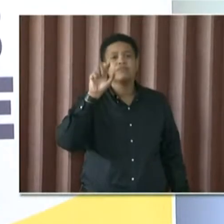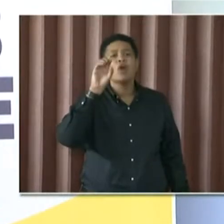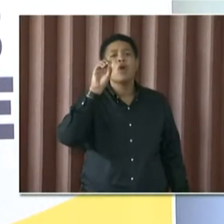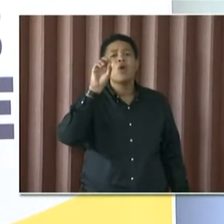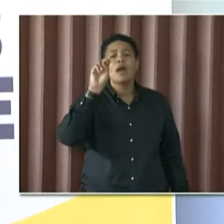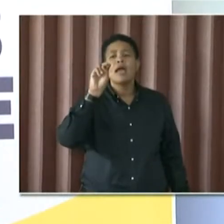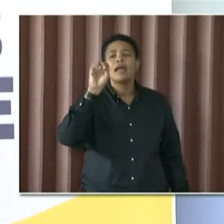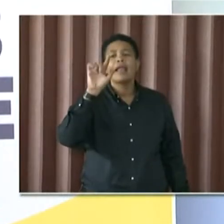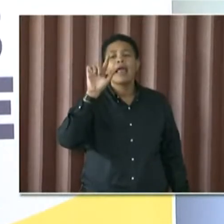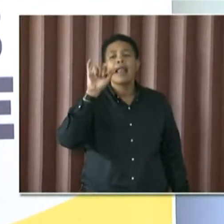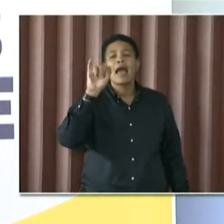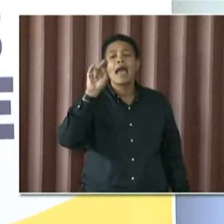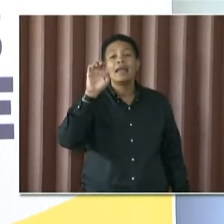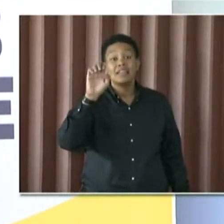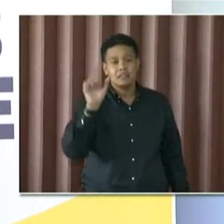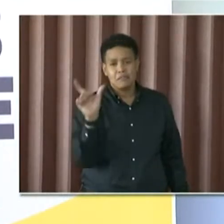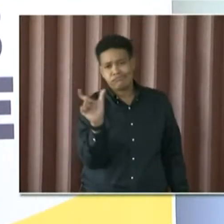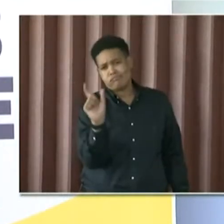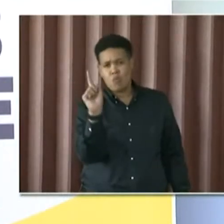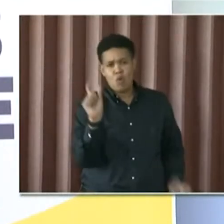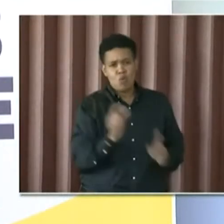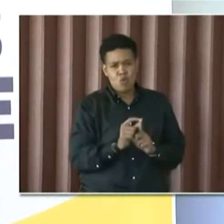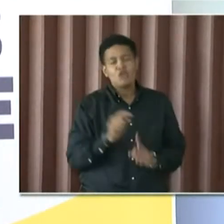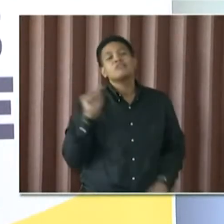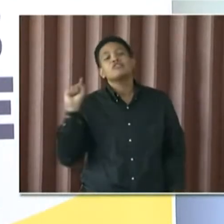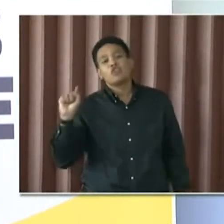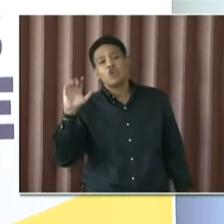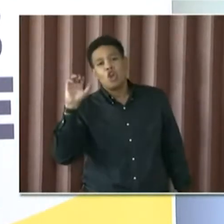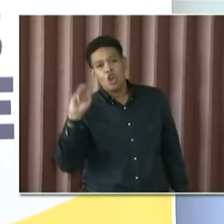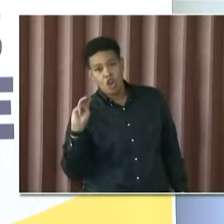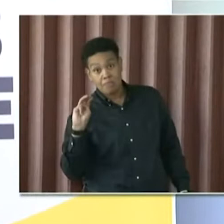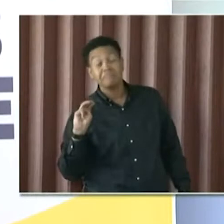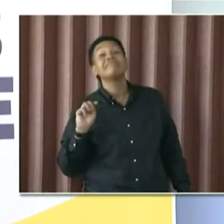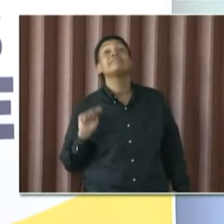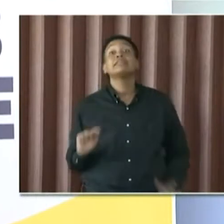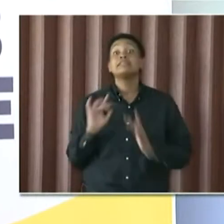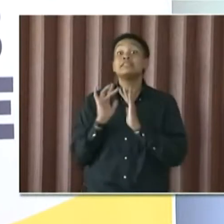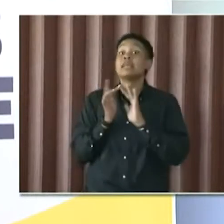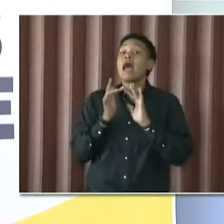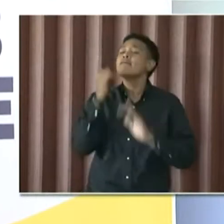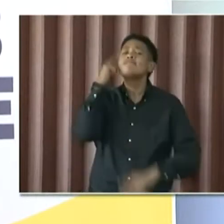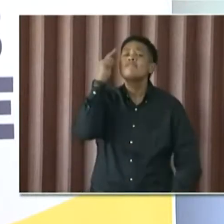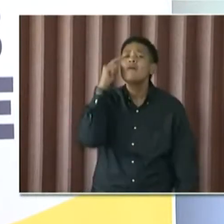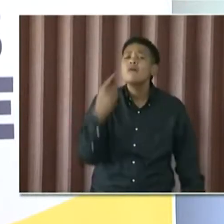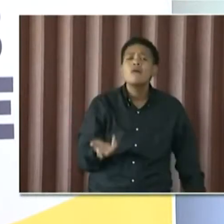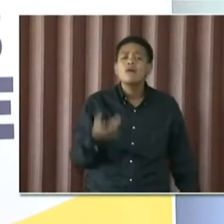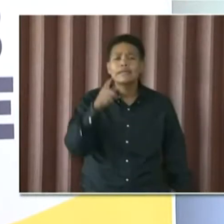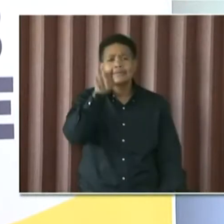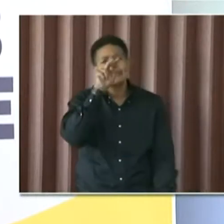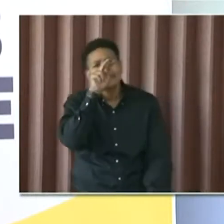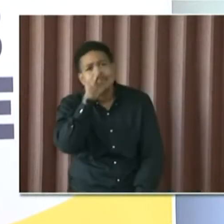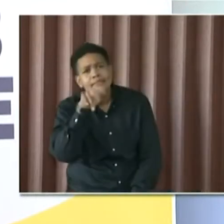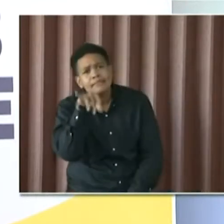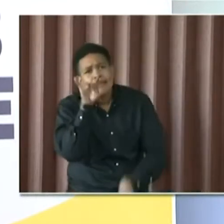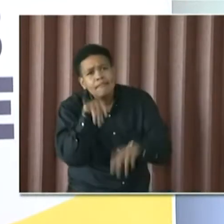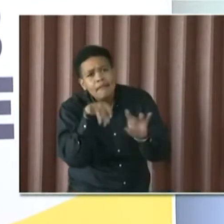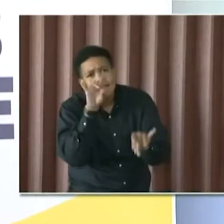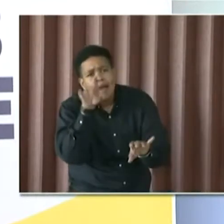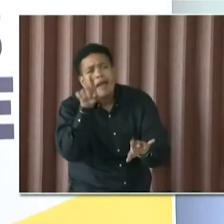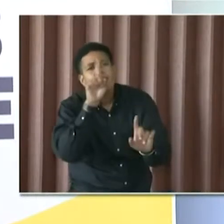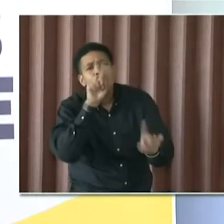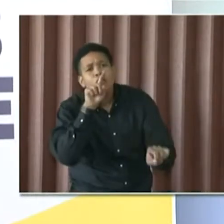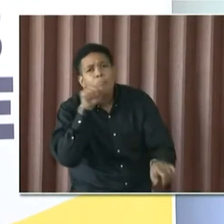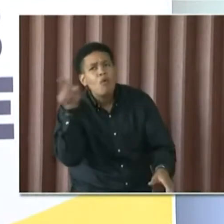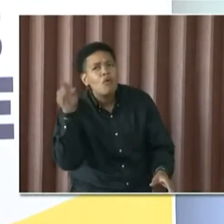.dpisonline, all one word, .com. This site is designated to present parent